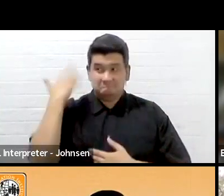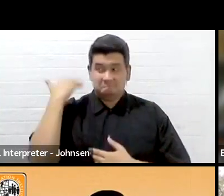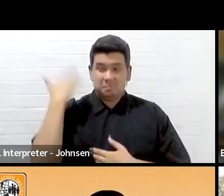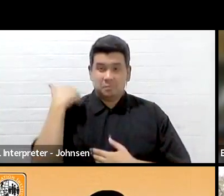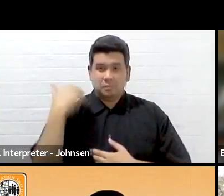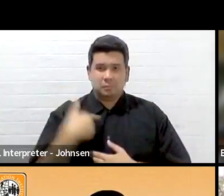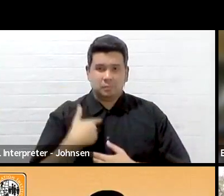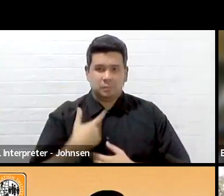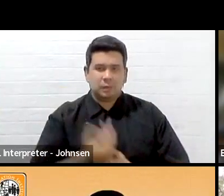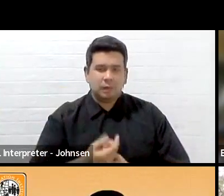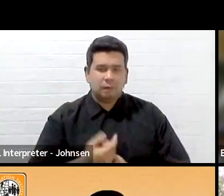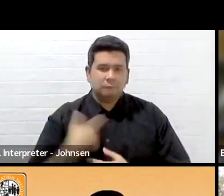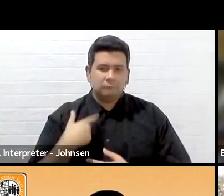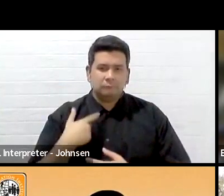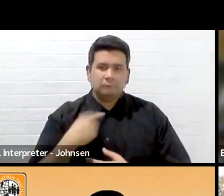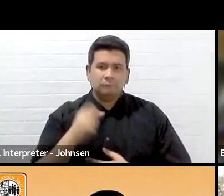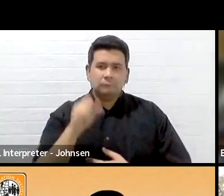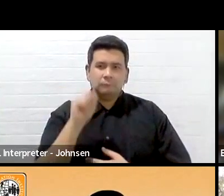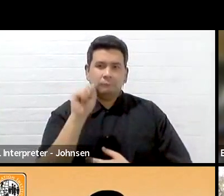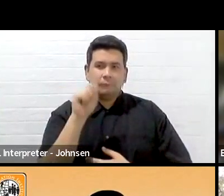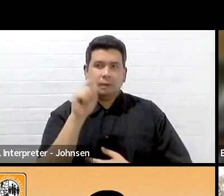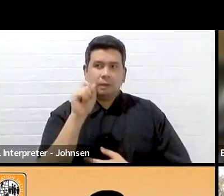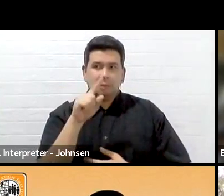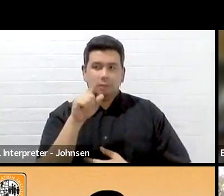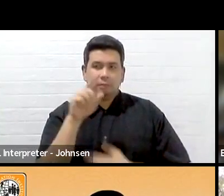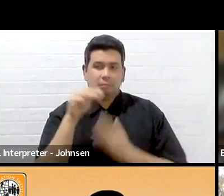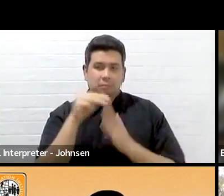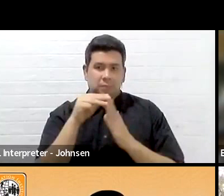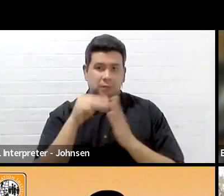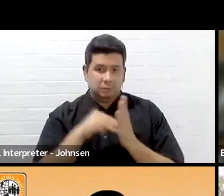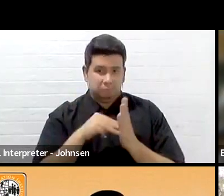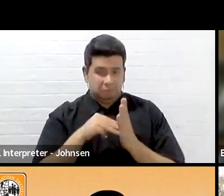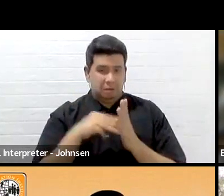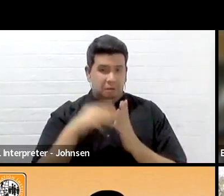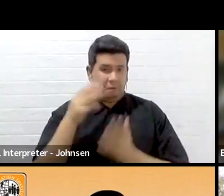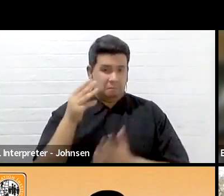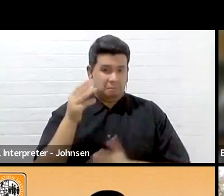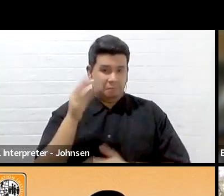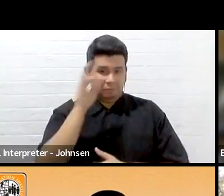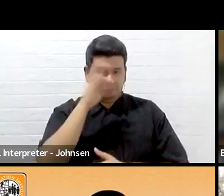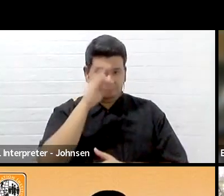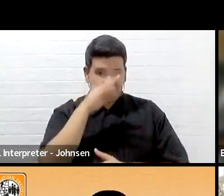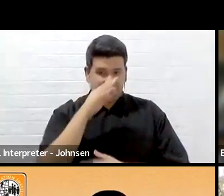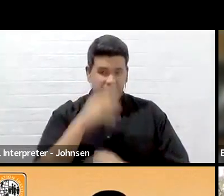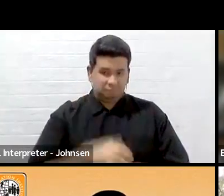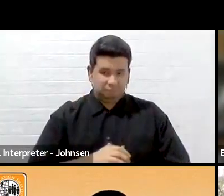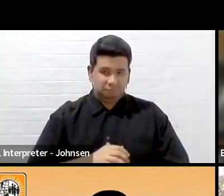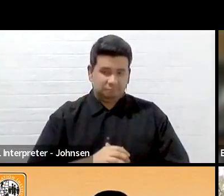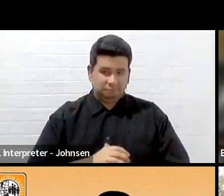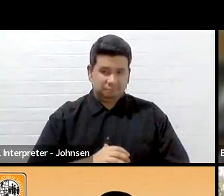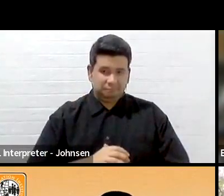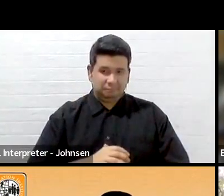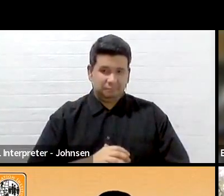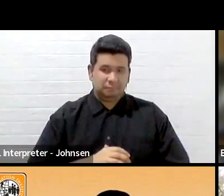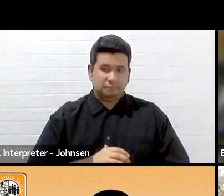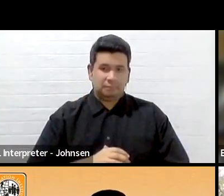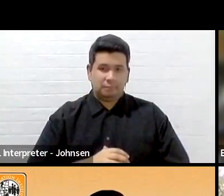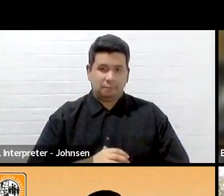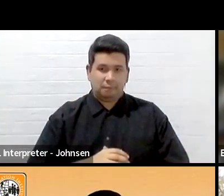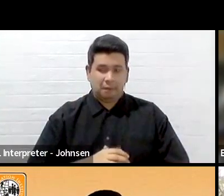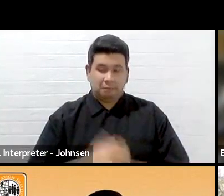only around 11 million population. So if I don't know if this is something